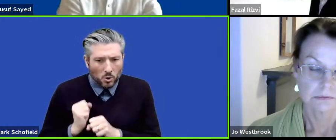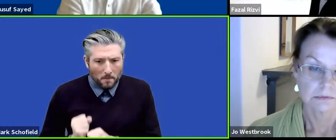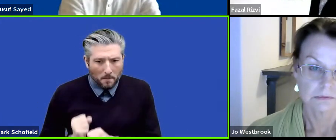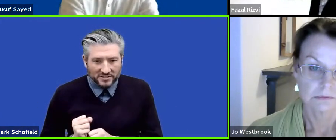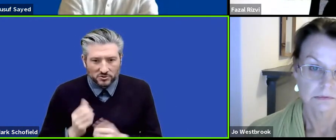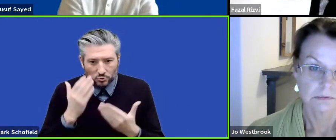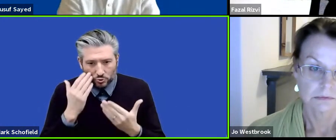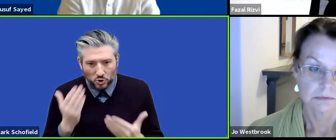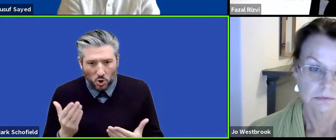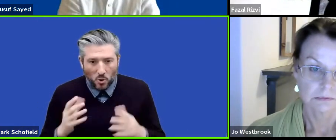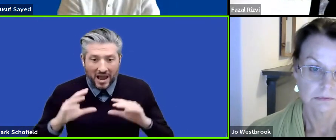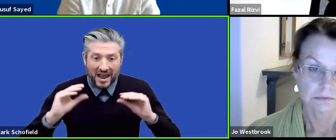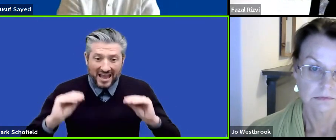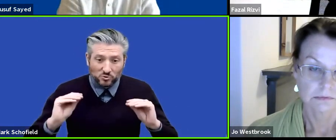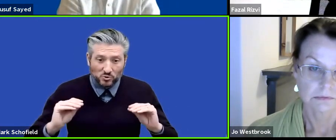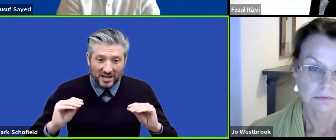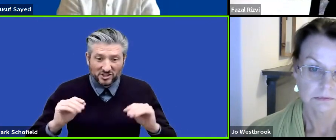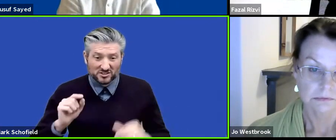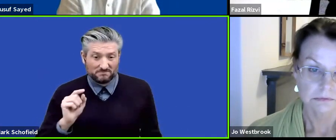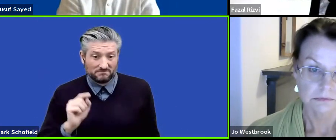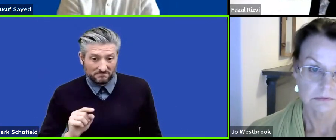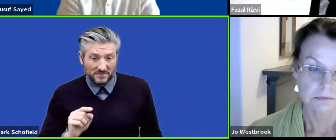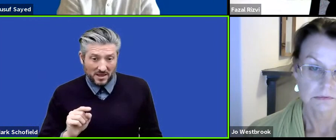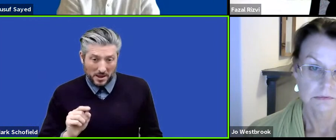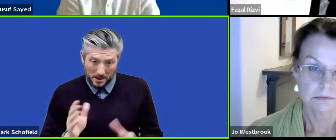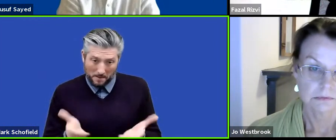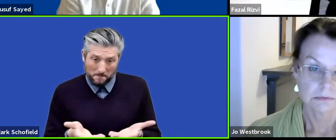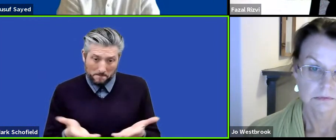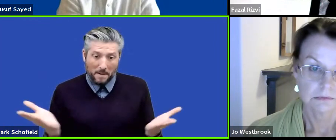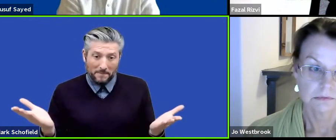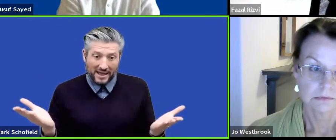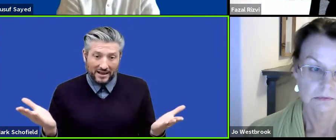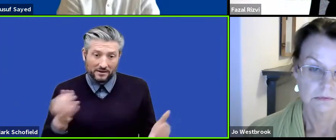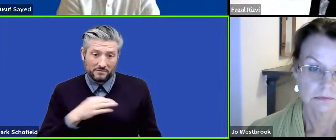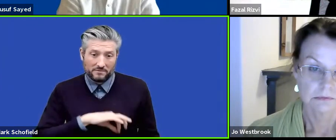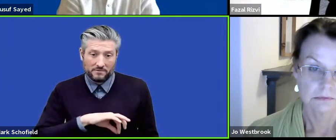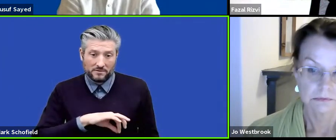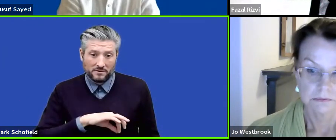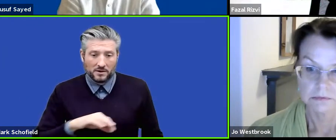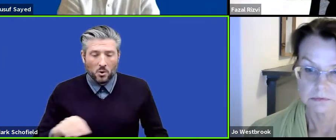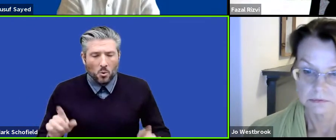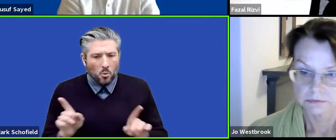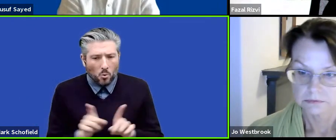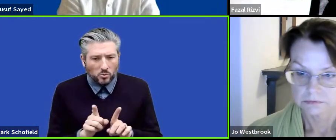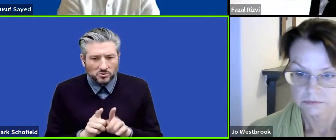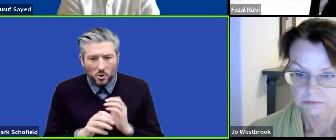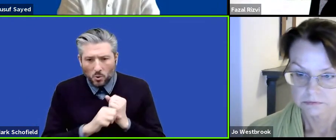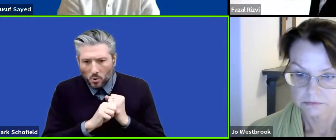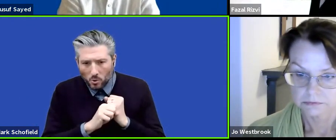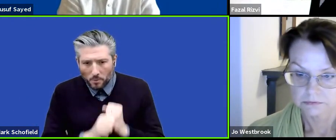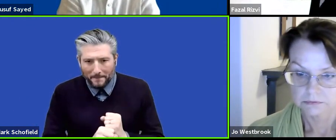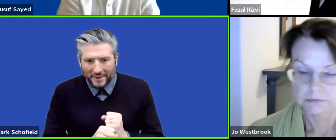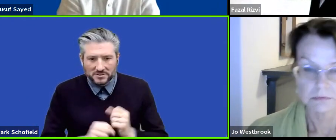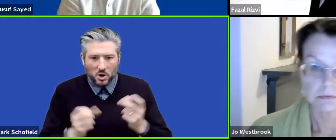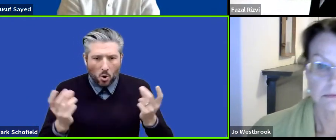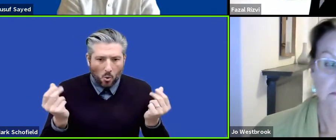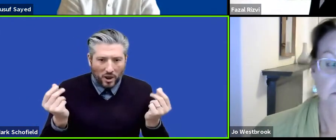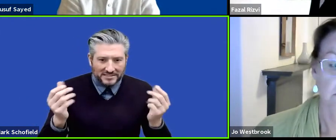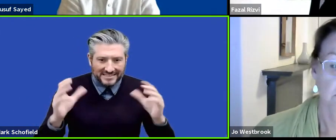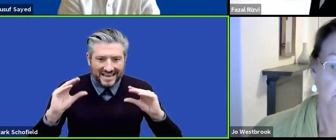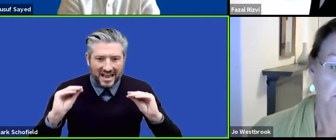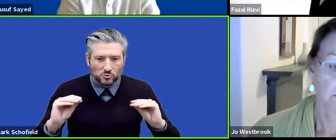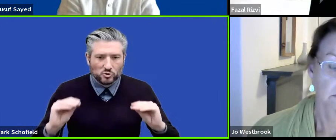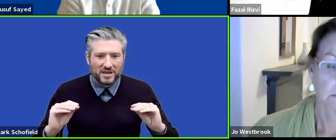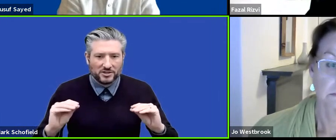as a global public good, and that education to equitable and quality education is a basic right for all. and that we